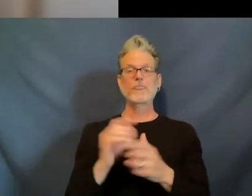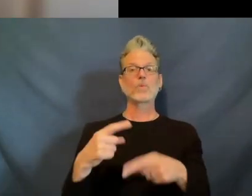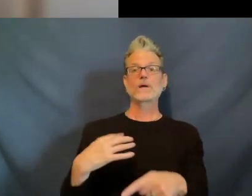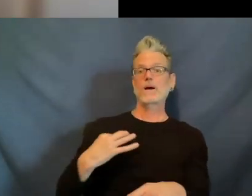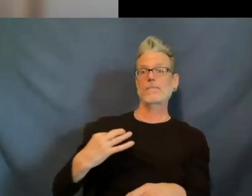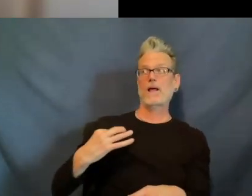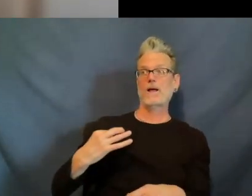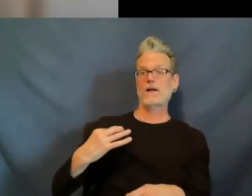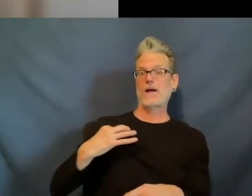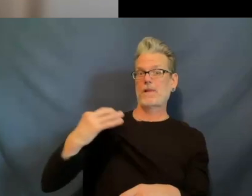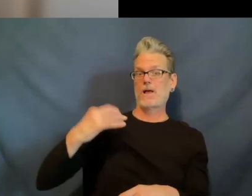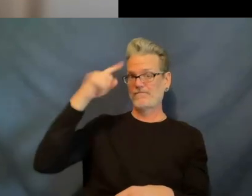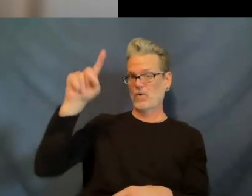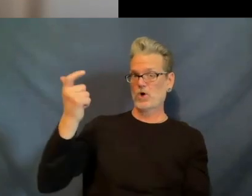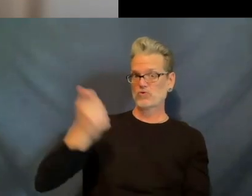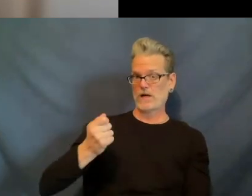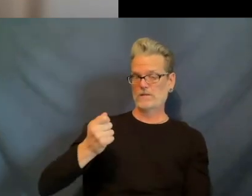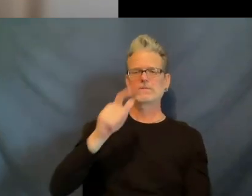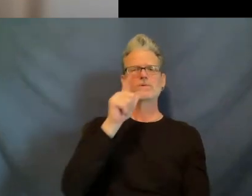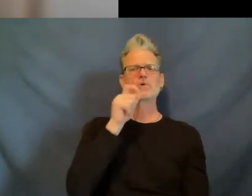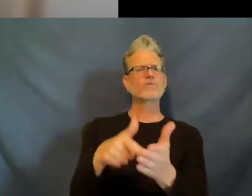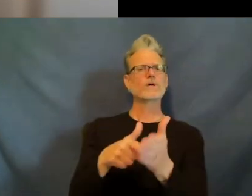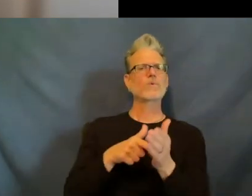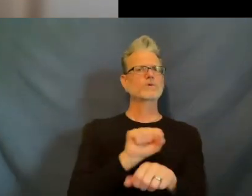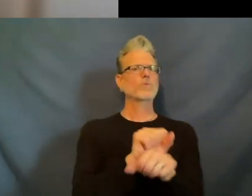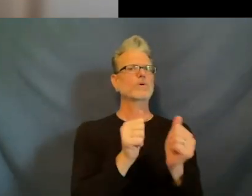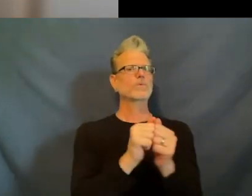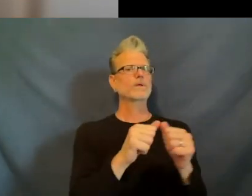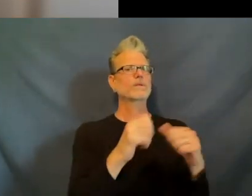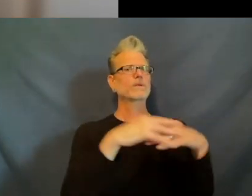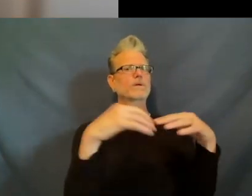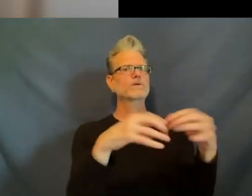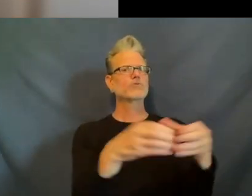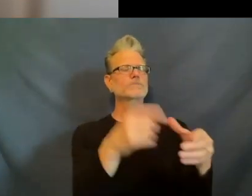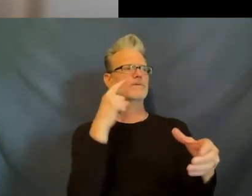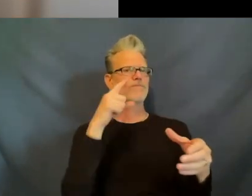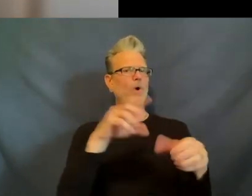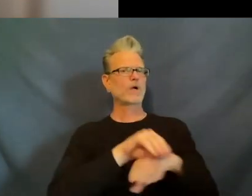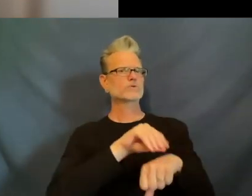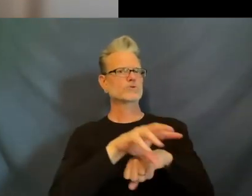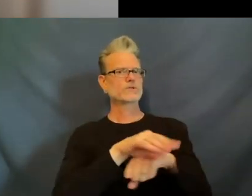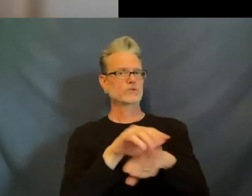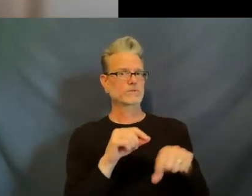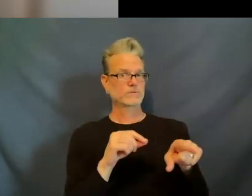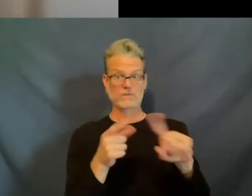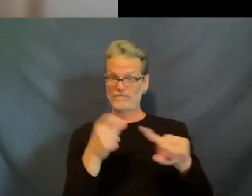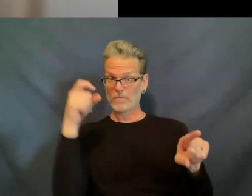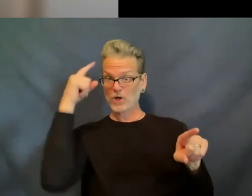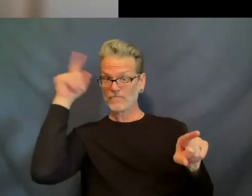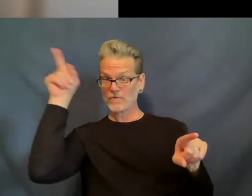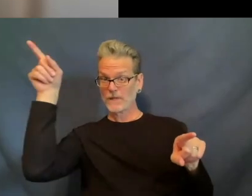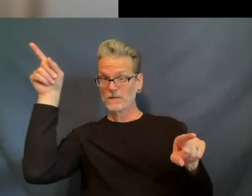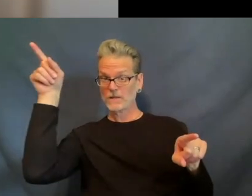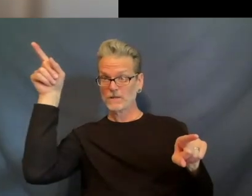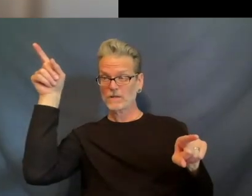grant, who is required to work with tribes for consultation? Does that have to come from government to government, or is